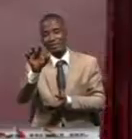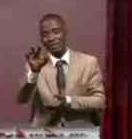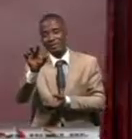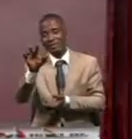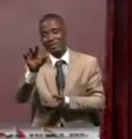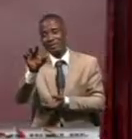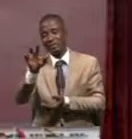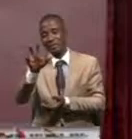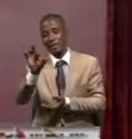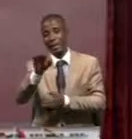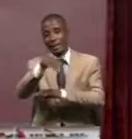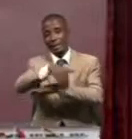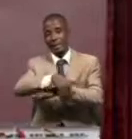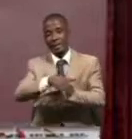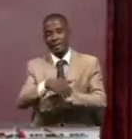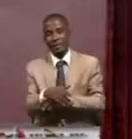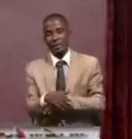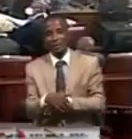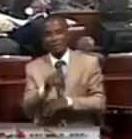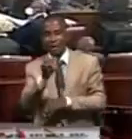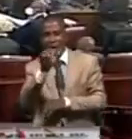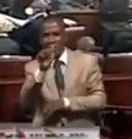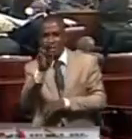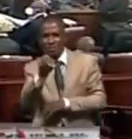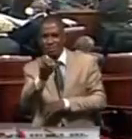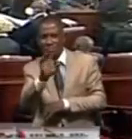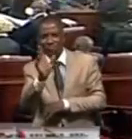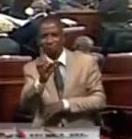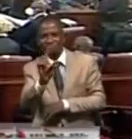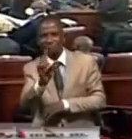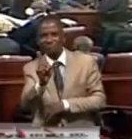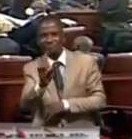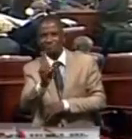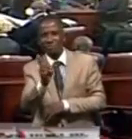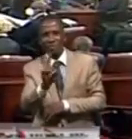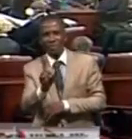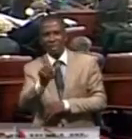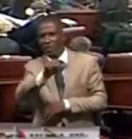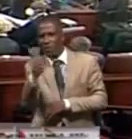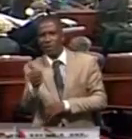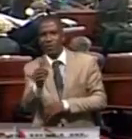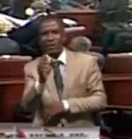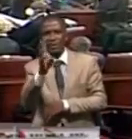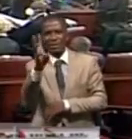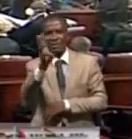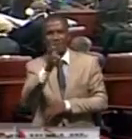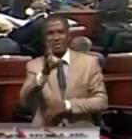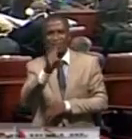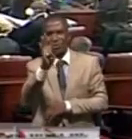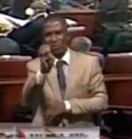No, we don't have an earlier one. We have a later one, which is 6:40 p.m.